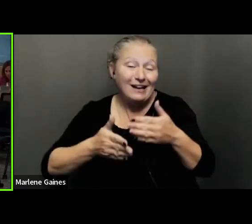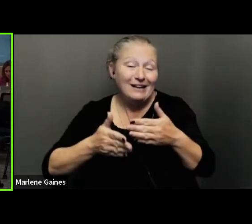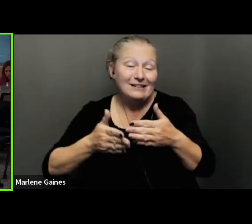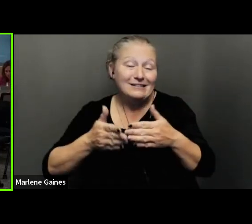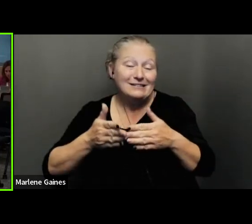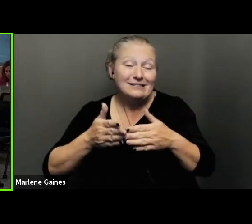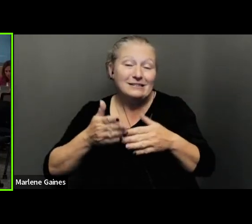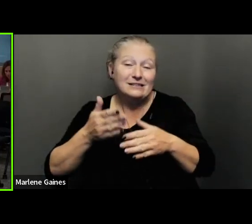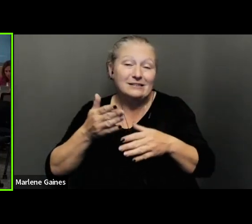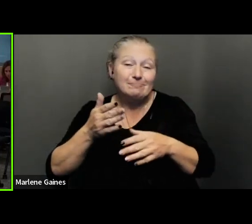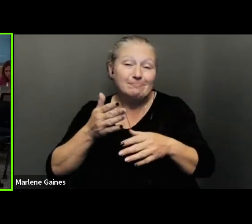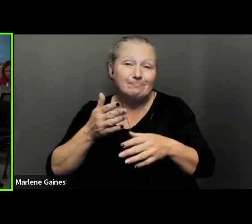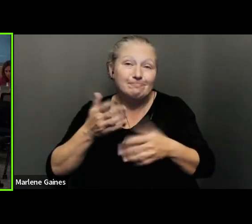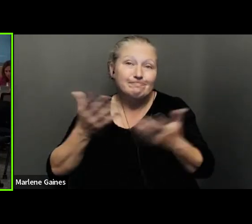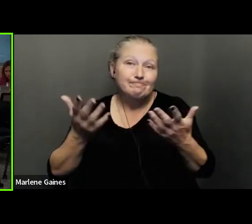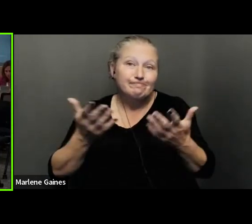timely